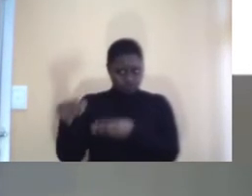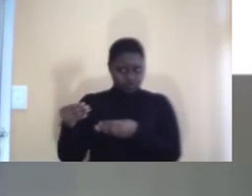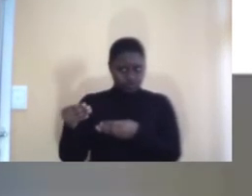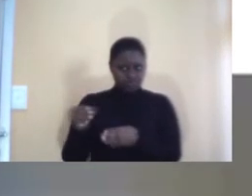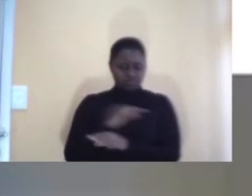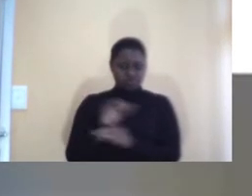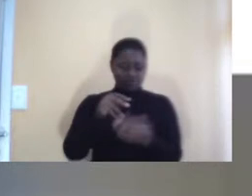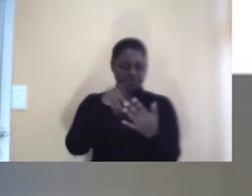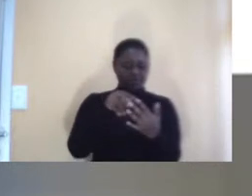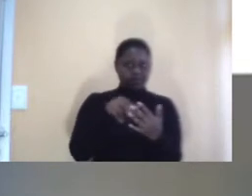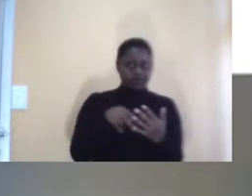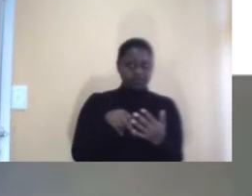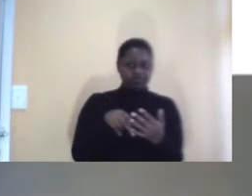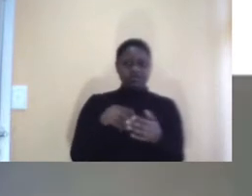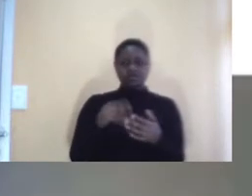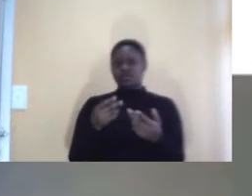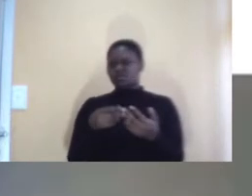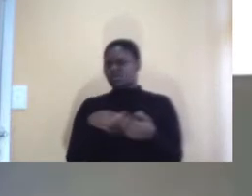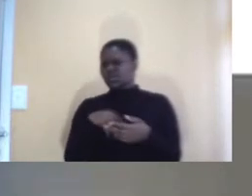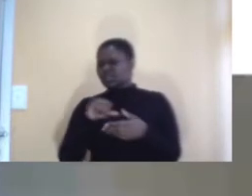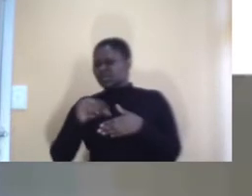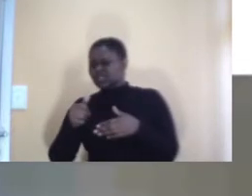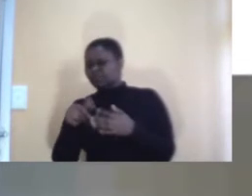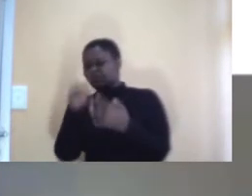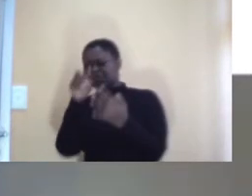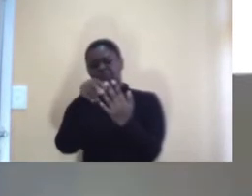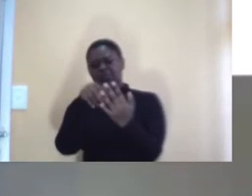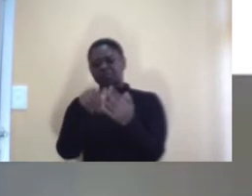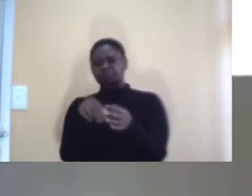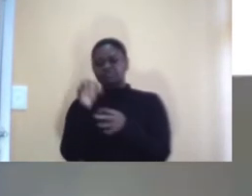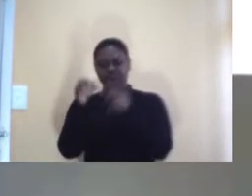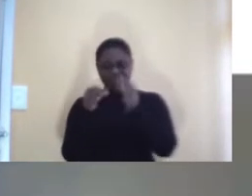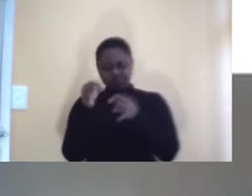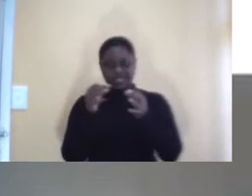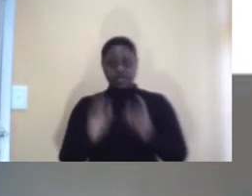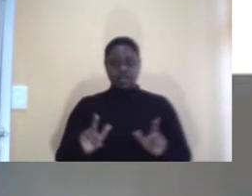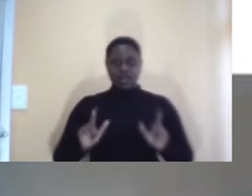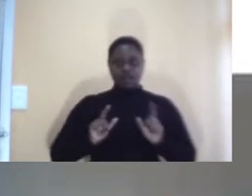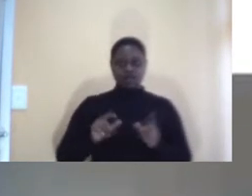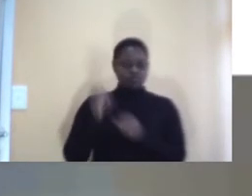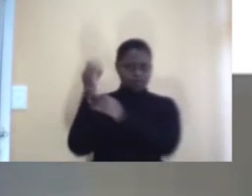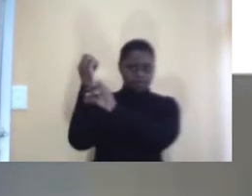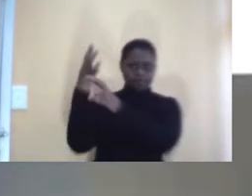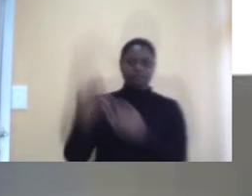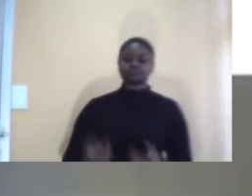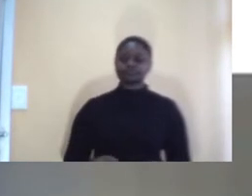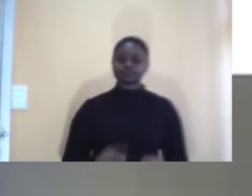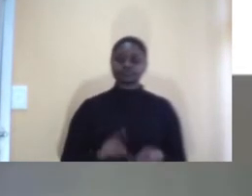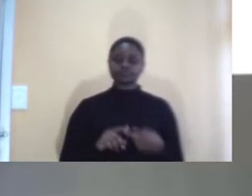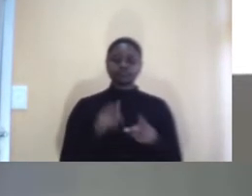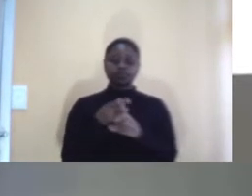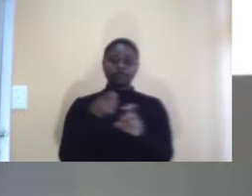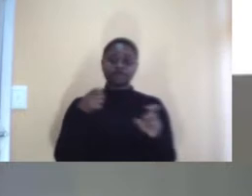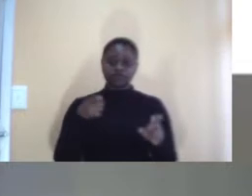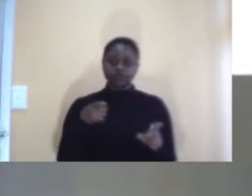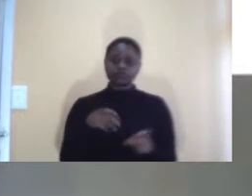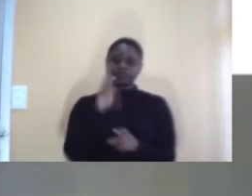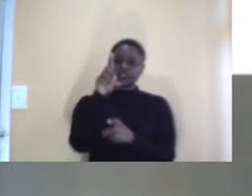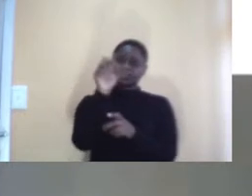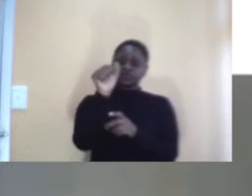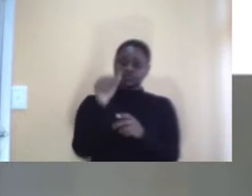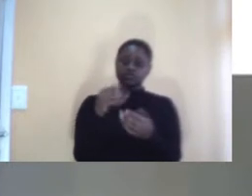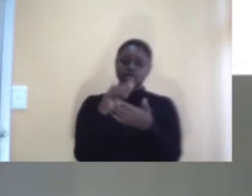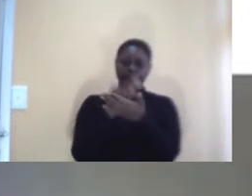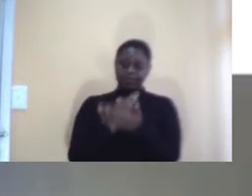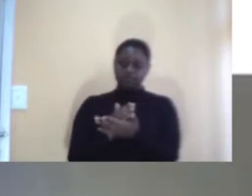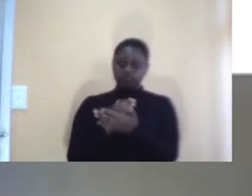look at it historically and in terms of its intricate details. So please allow me to unpack this further. From the outset, there's a disjuncture between